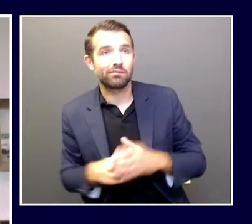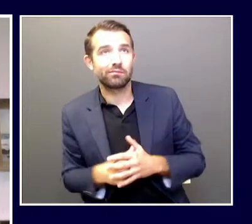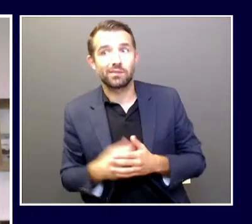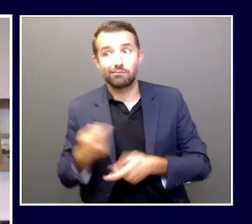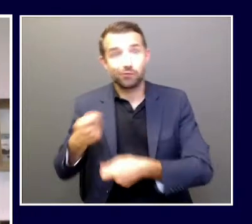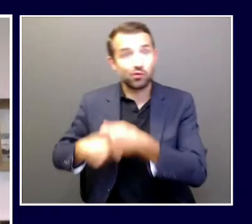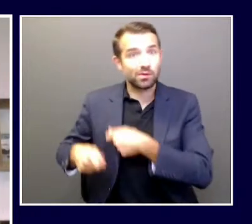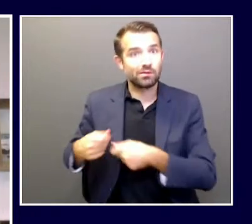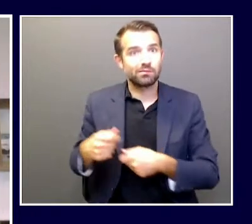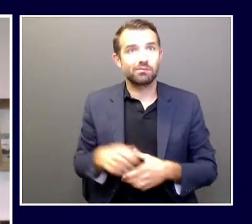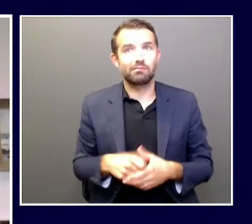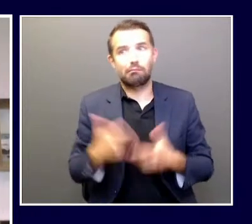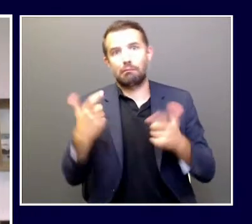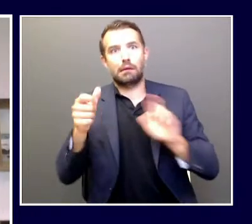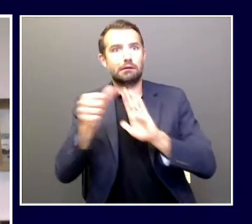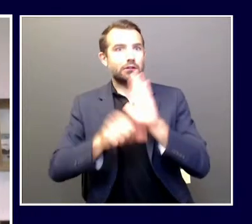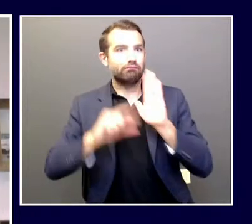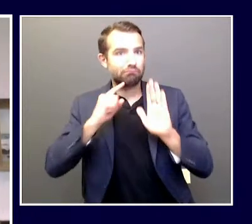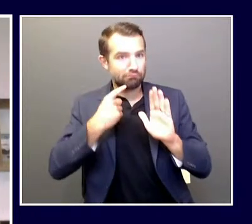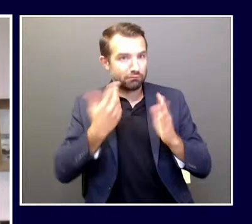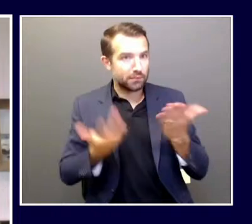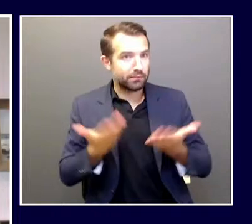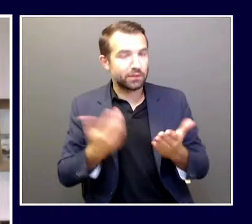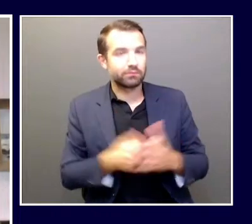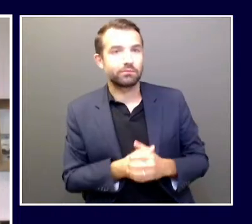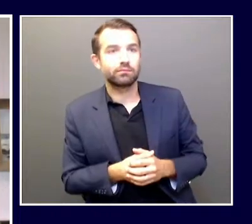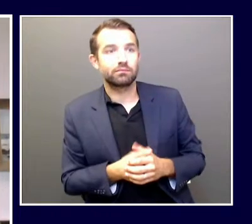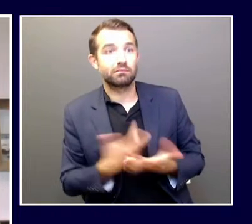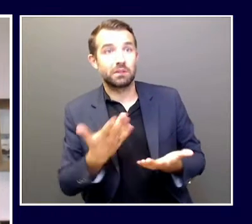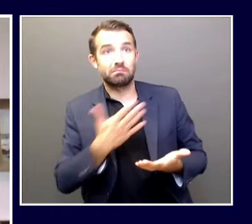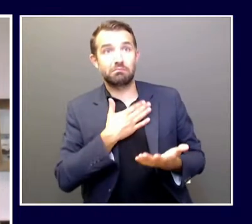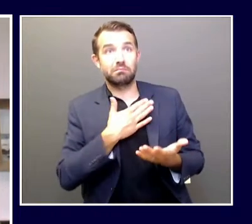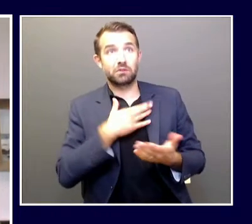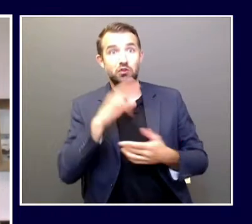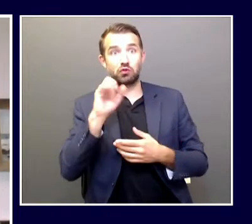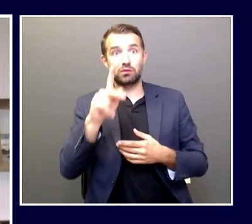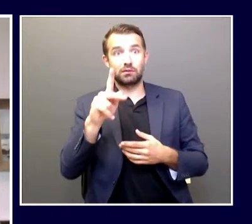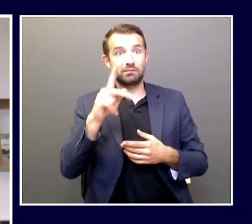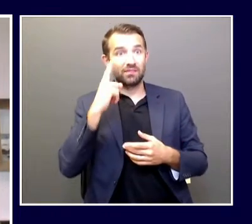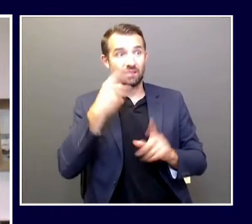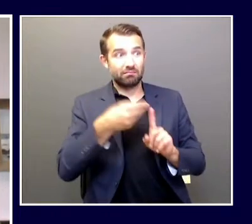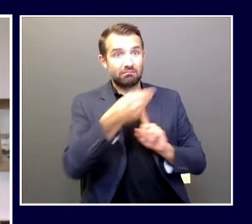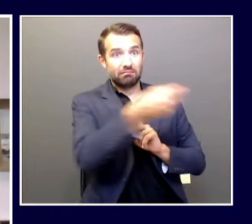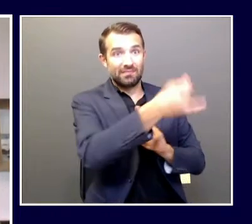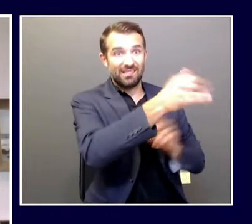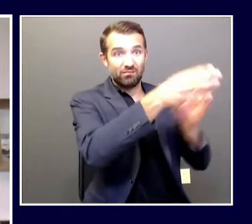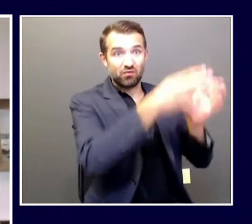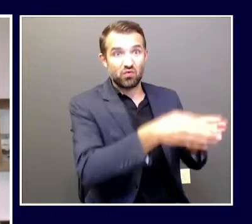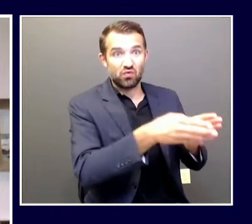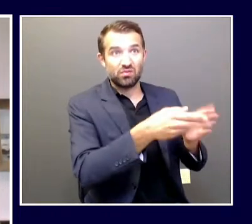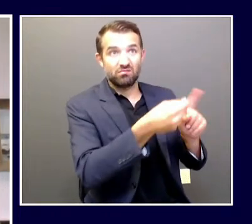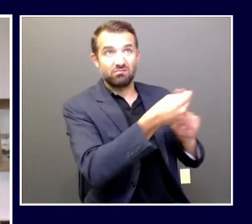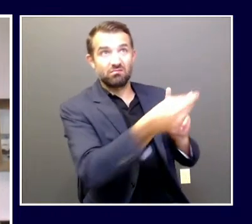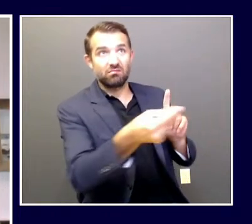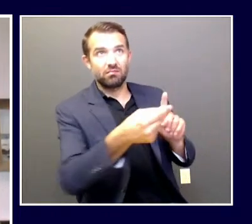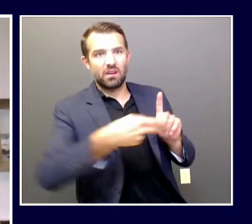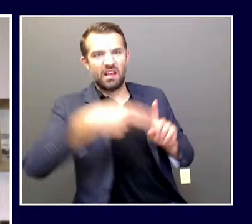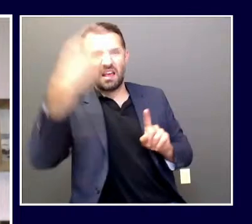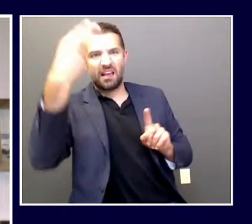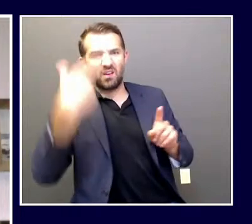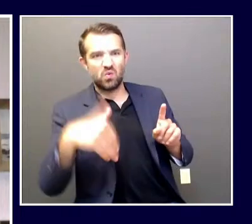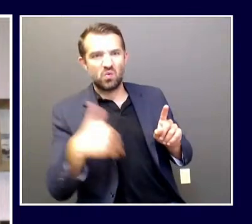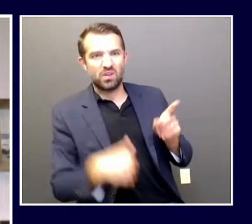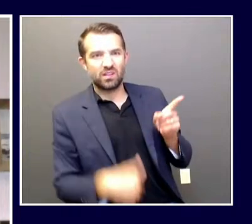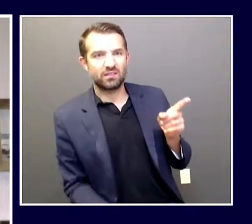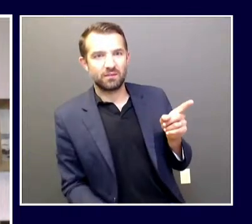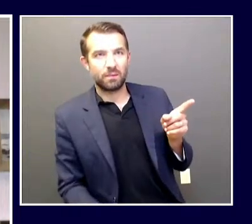infecting someone may be very high. And that may change the calculus you employ in determining what activities you